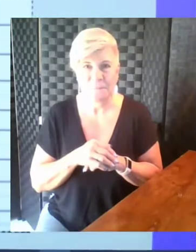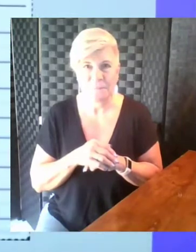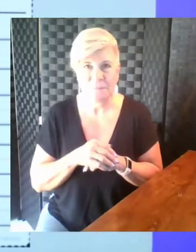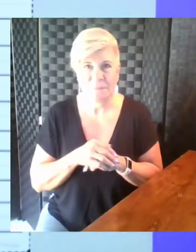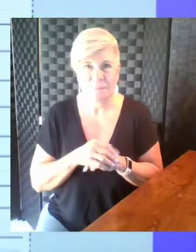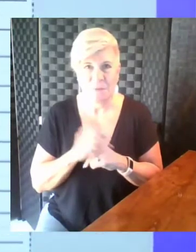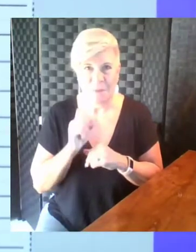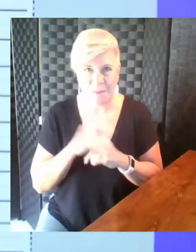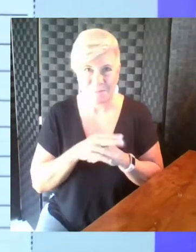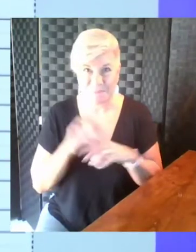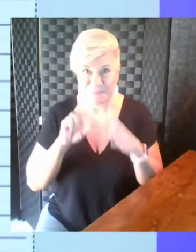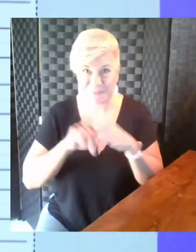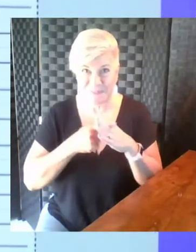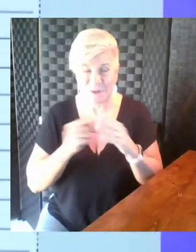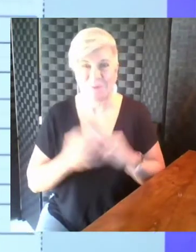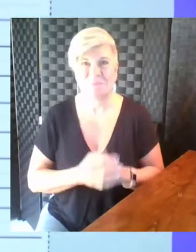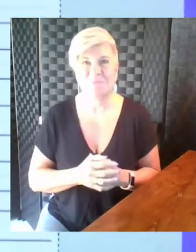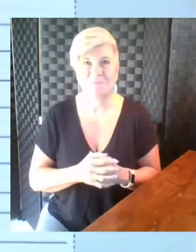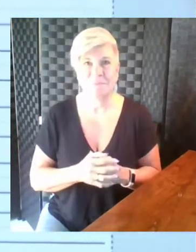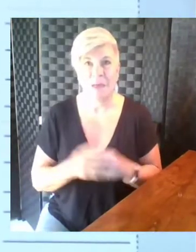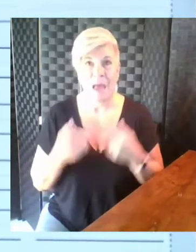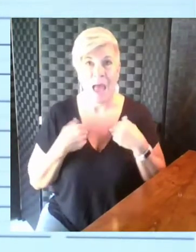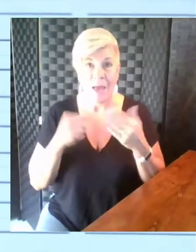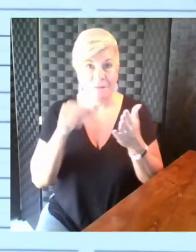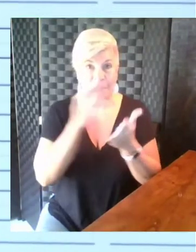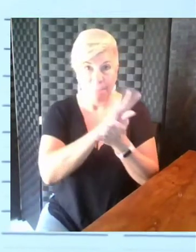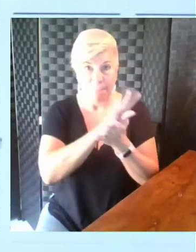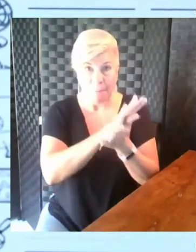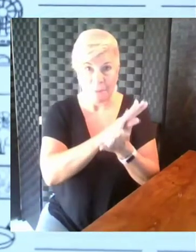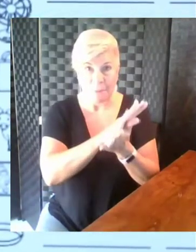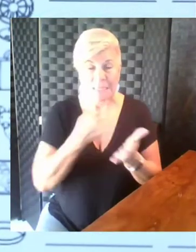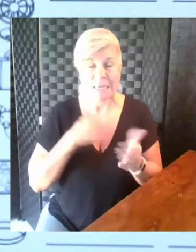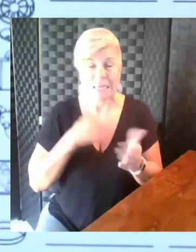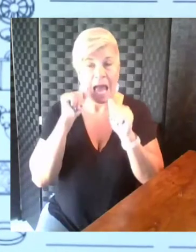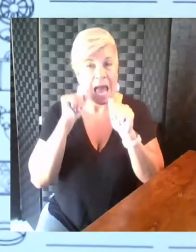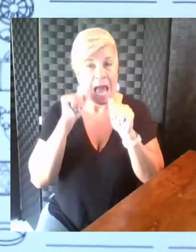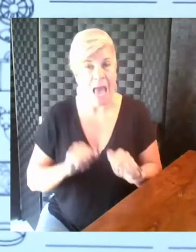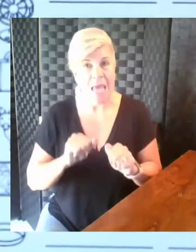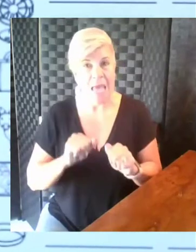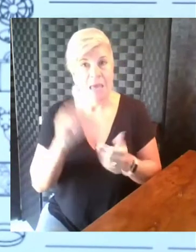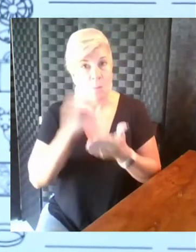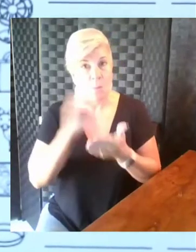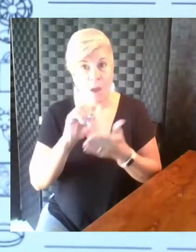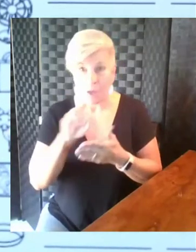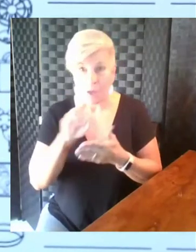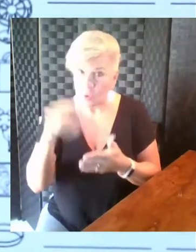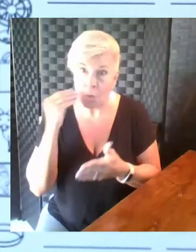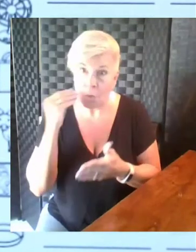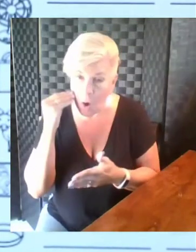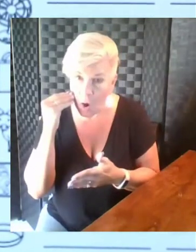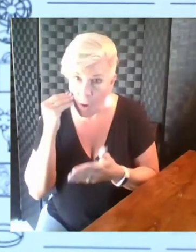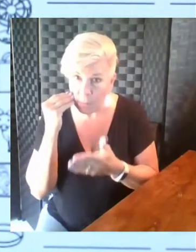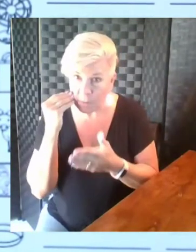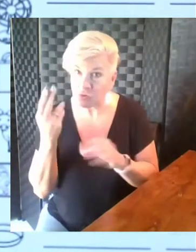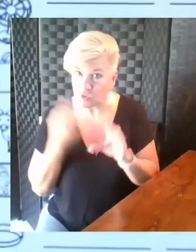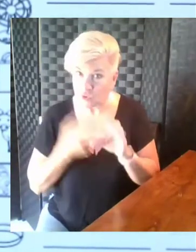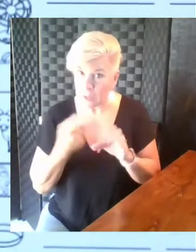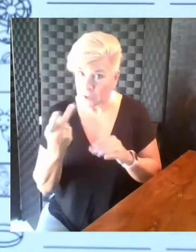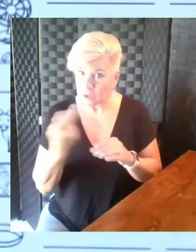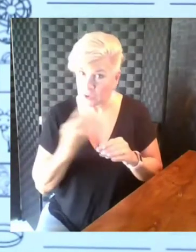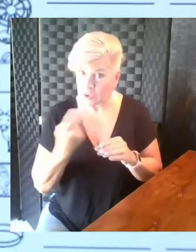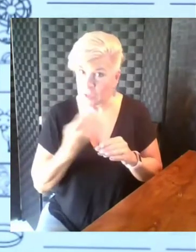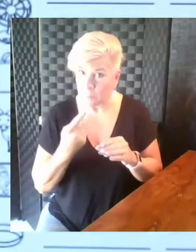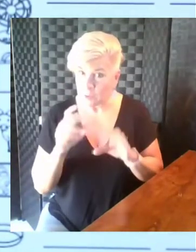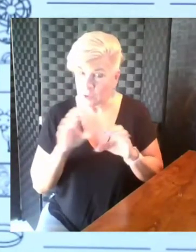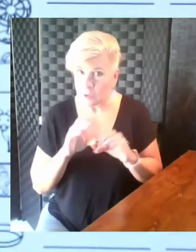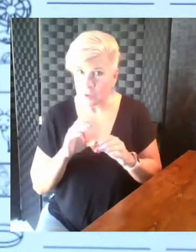All right, let's get started. I've got these pages that says I can write. So if you're at home and wanting to do this with me, you can take a second to